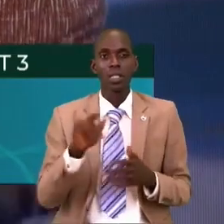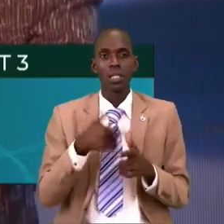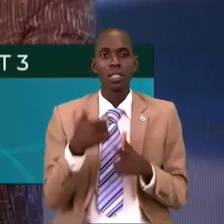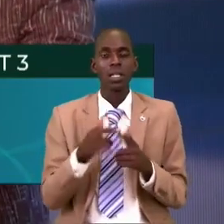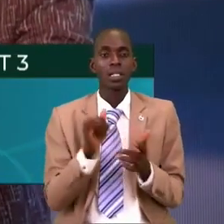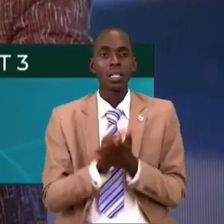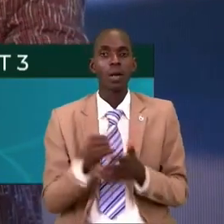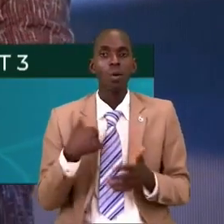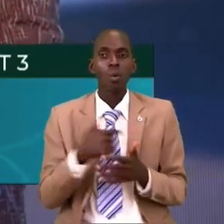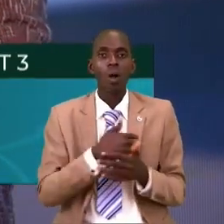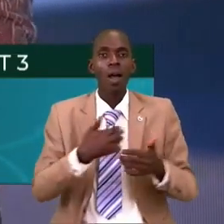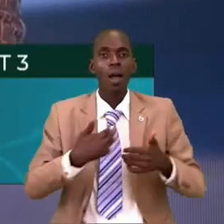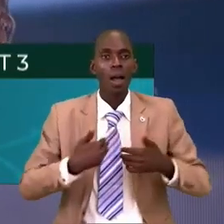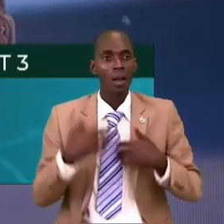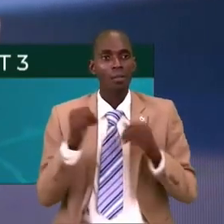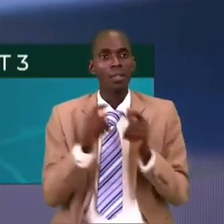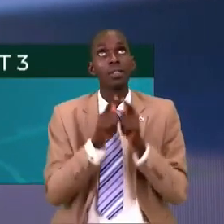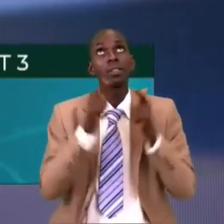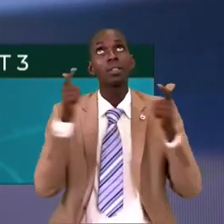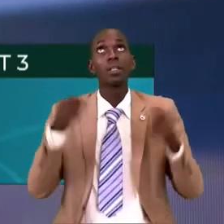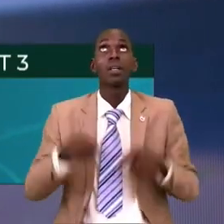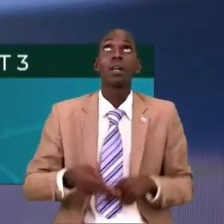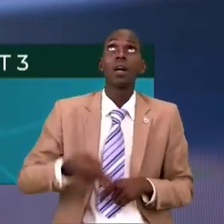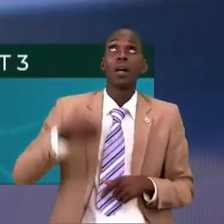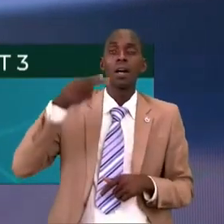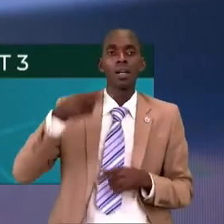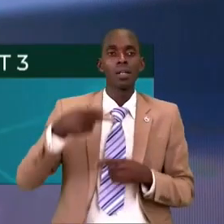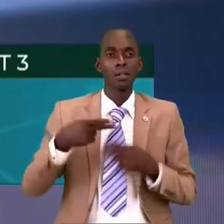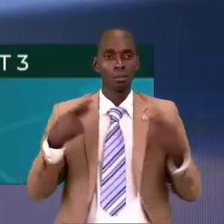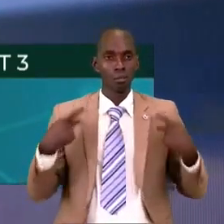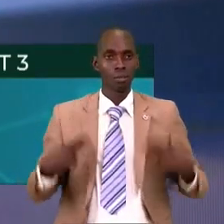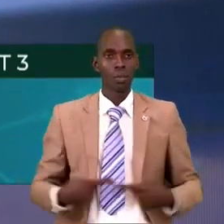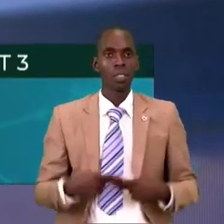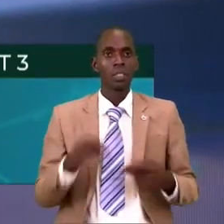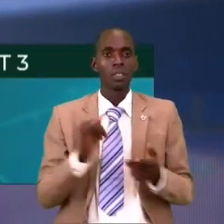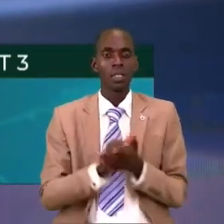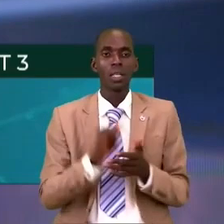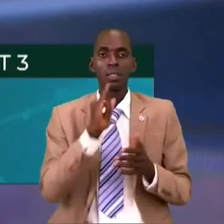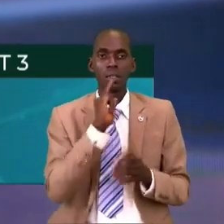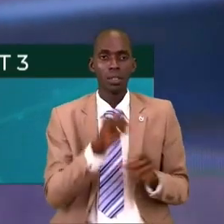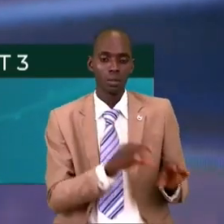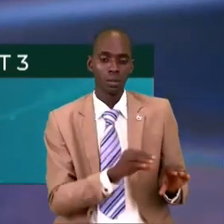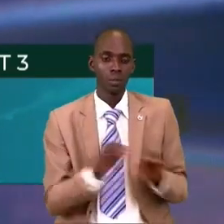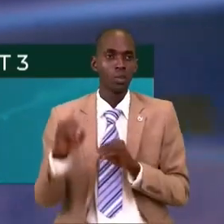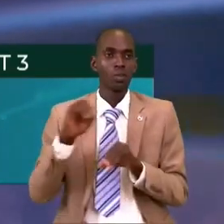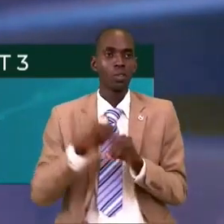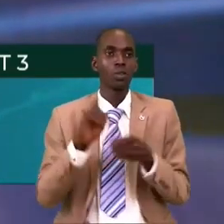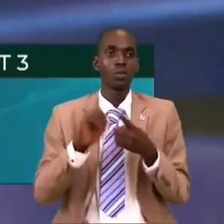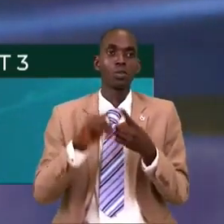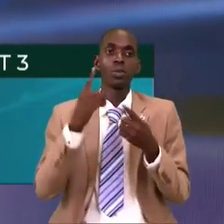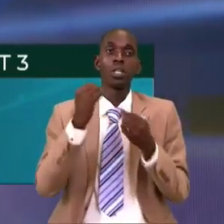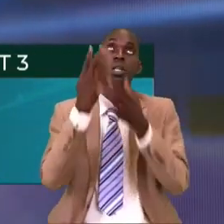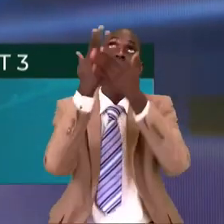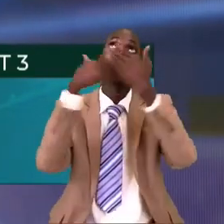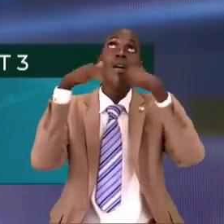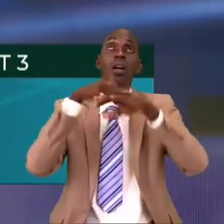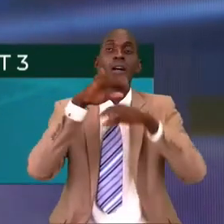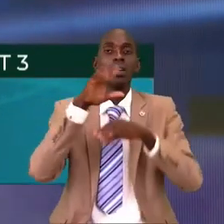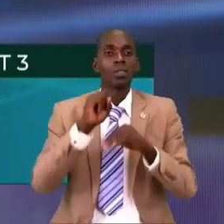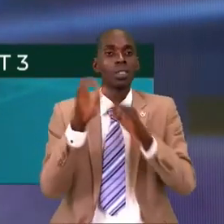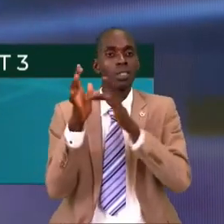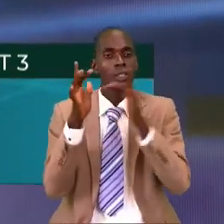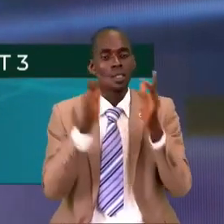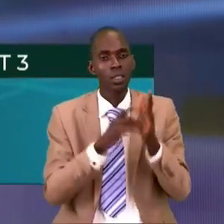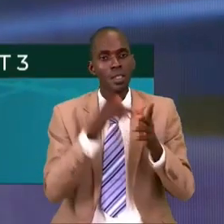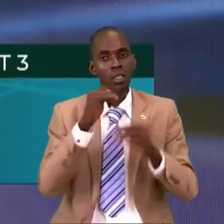heavens, Jesus, the Son of God, let us hold fast a